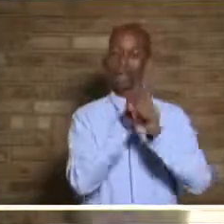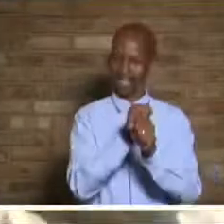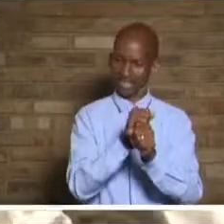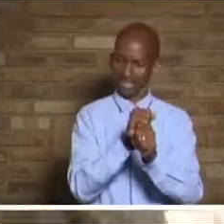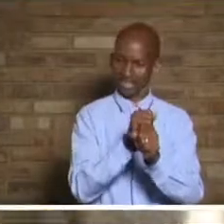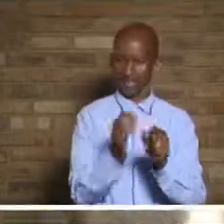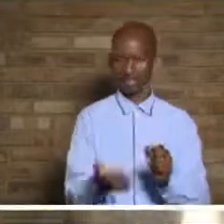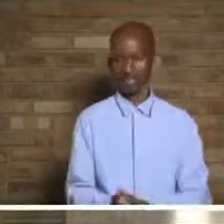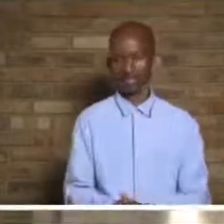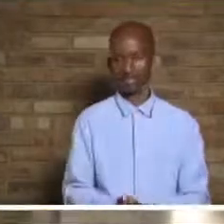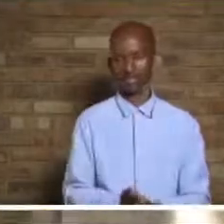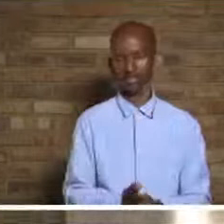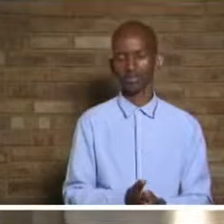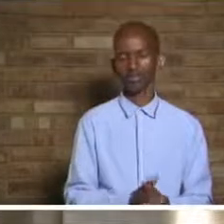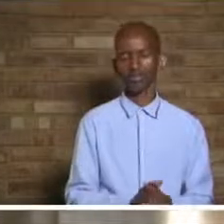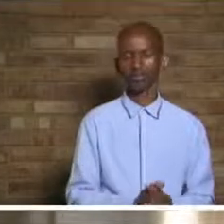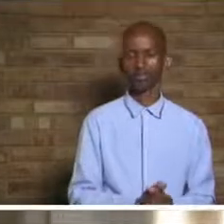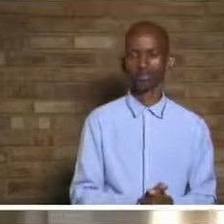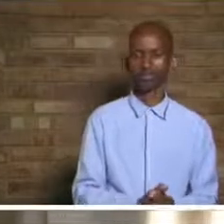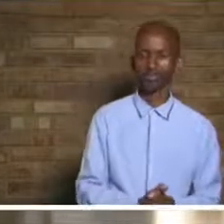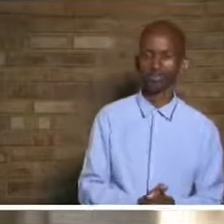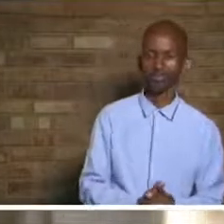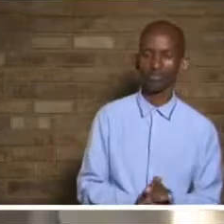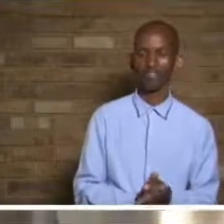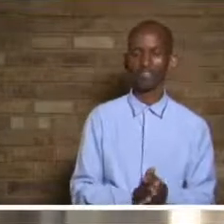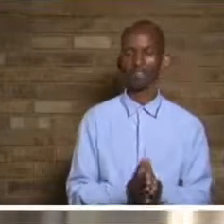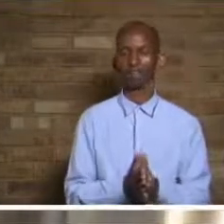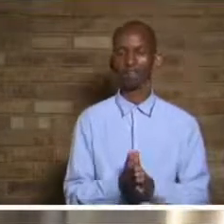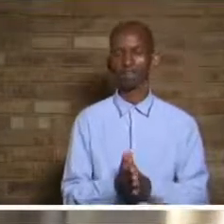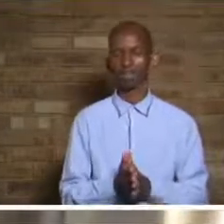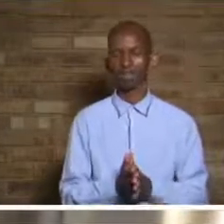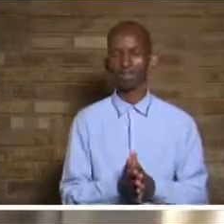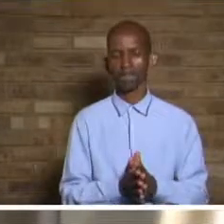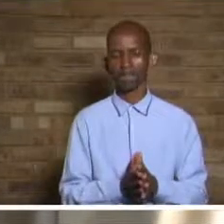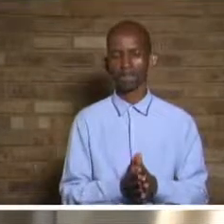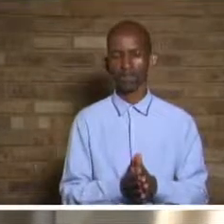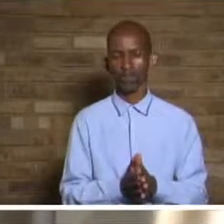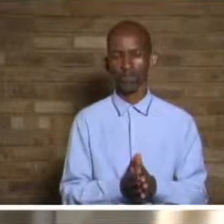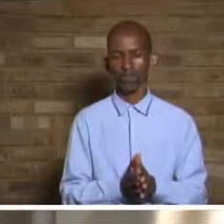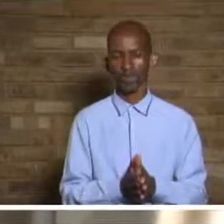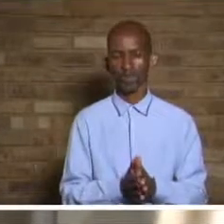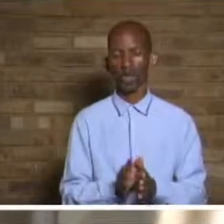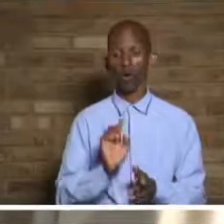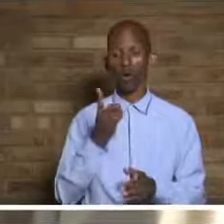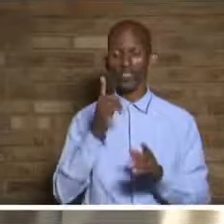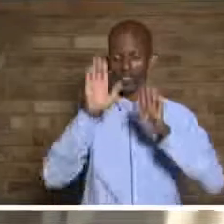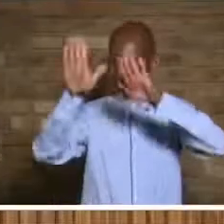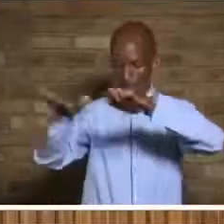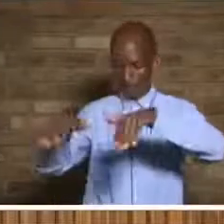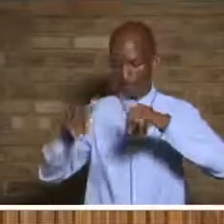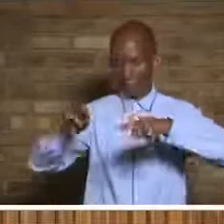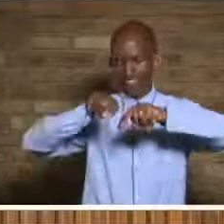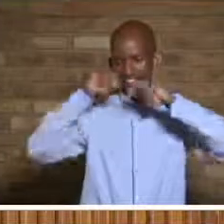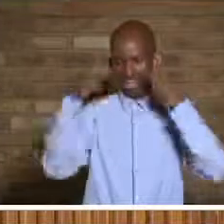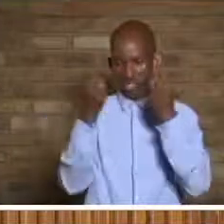siyabonga imbono yenu ehlukahlukile eniyilethe kwi-committee. Once Parliament, National Assembly